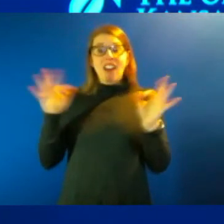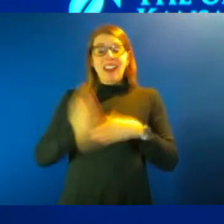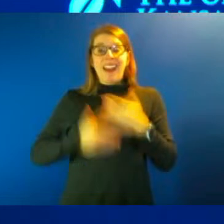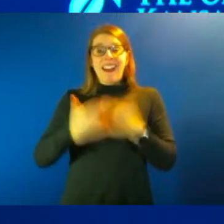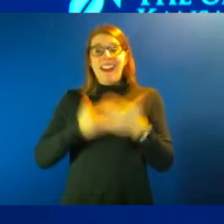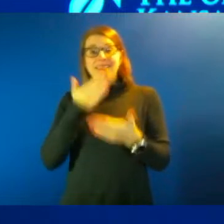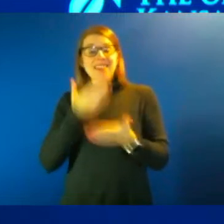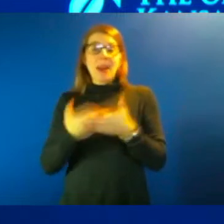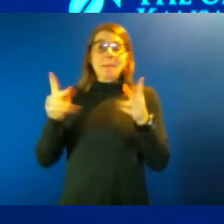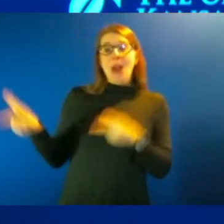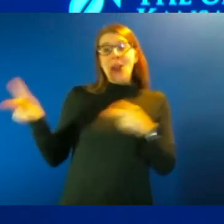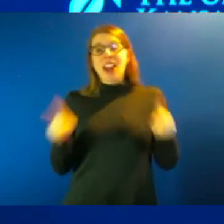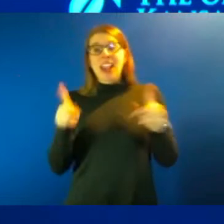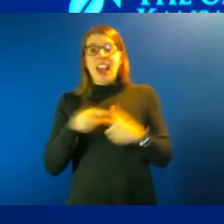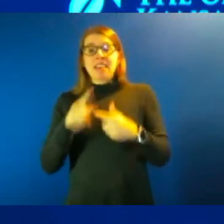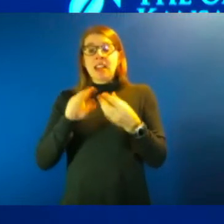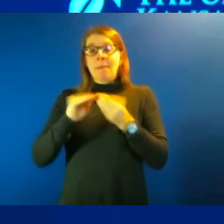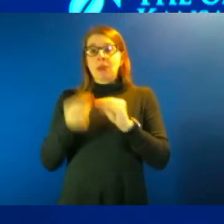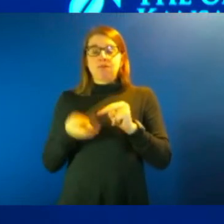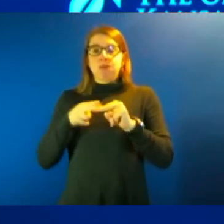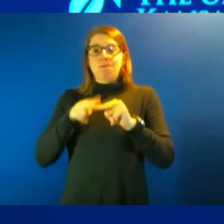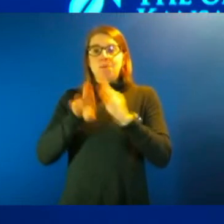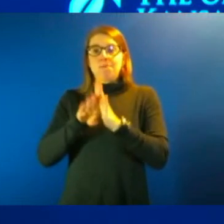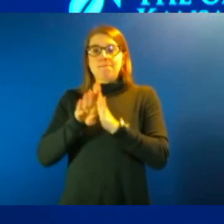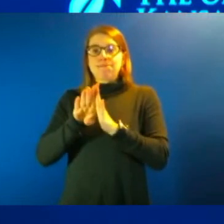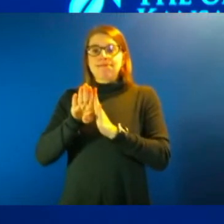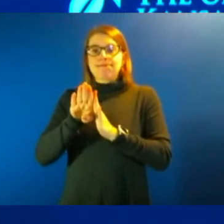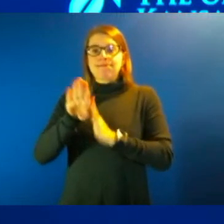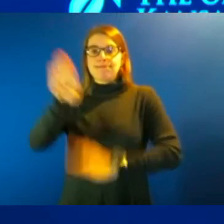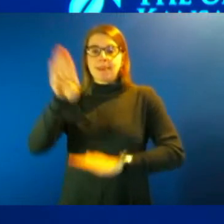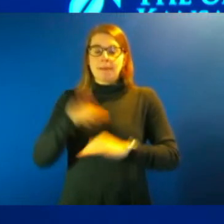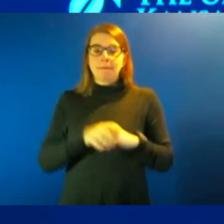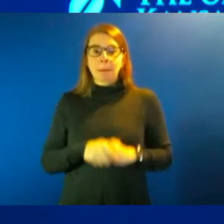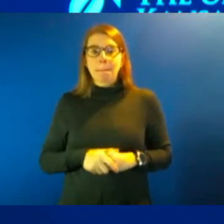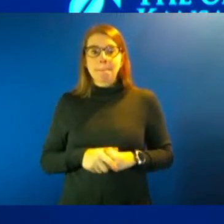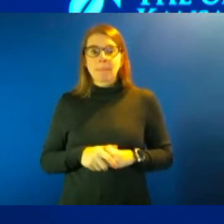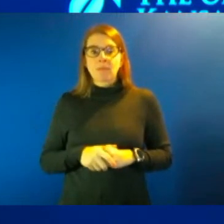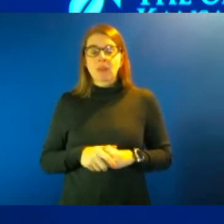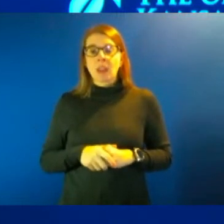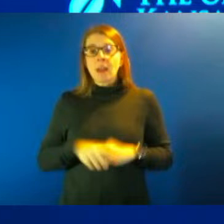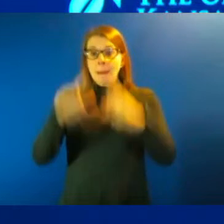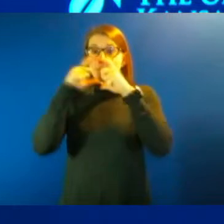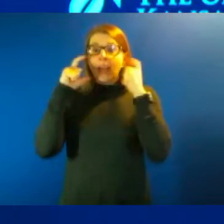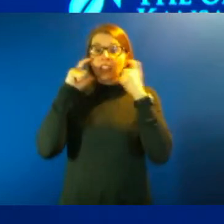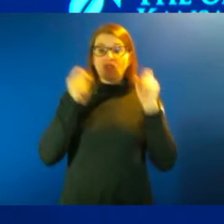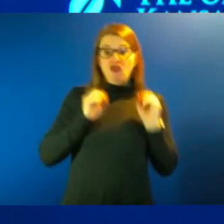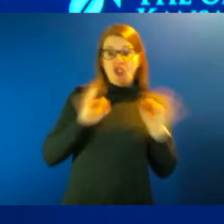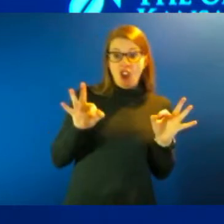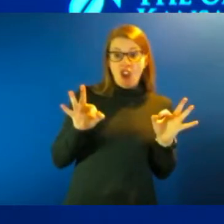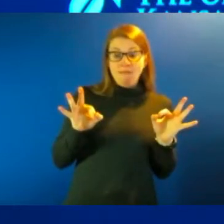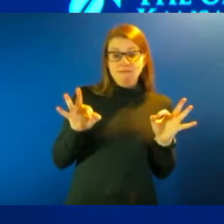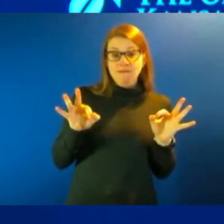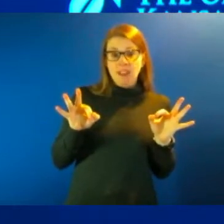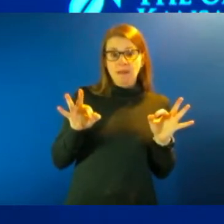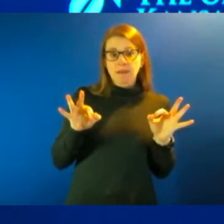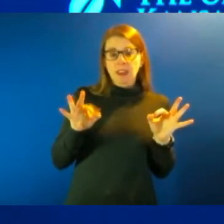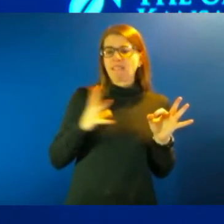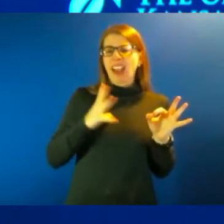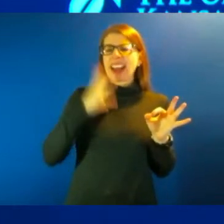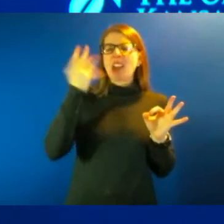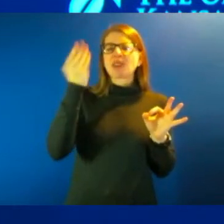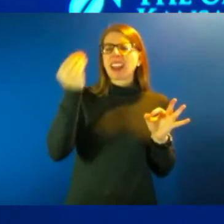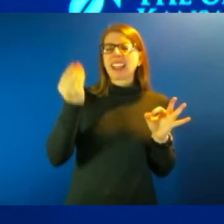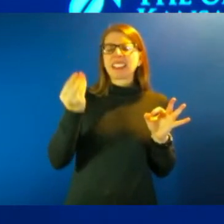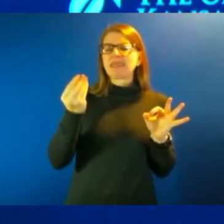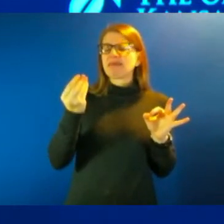then pretty soon the numbers start to go back up, and we have a combination of taking masks off, which I think is just fine outdoors. I think the data about